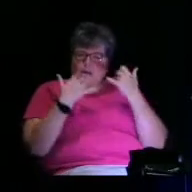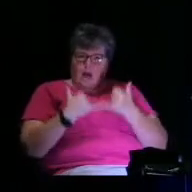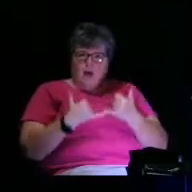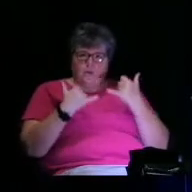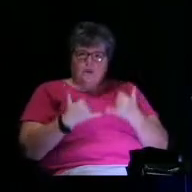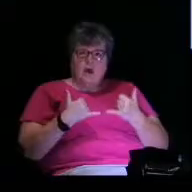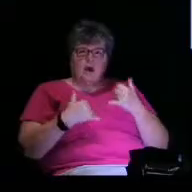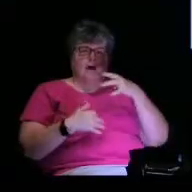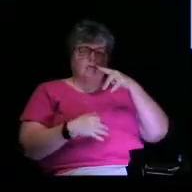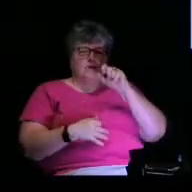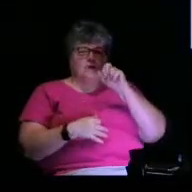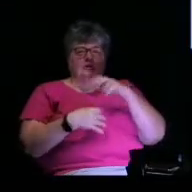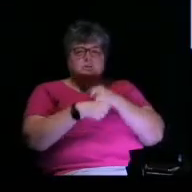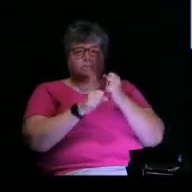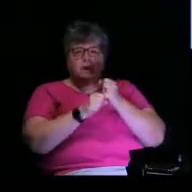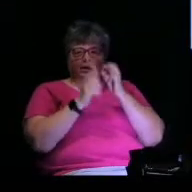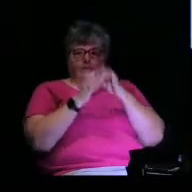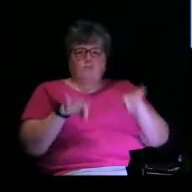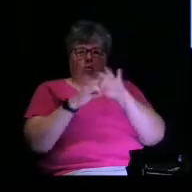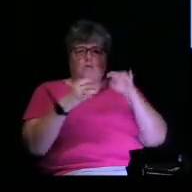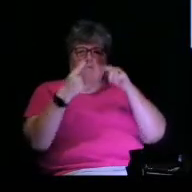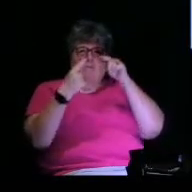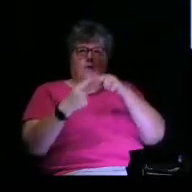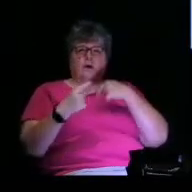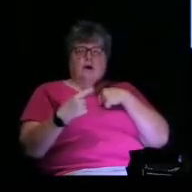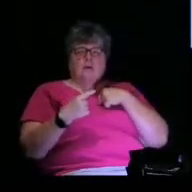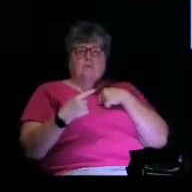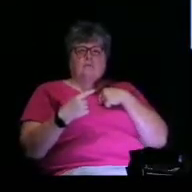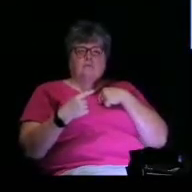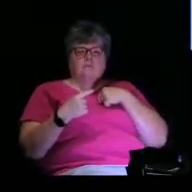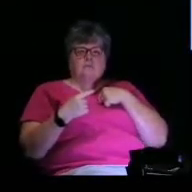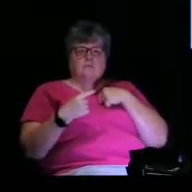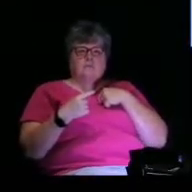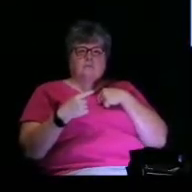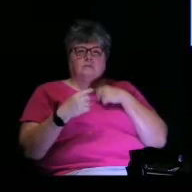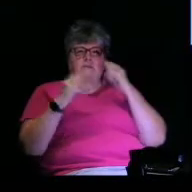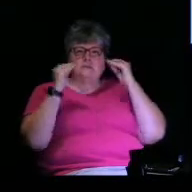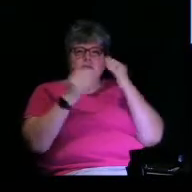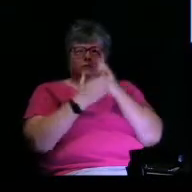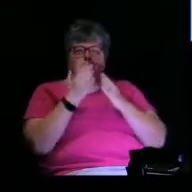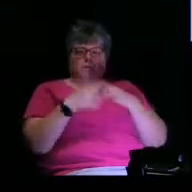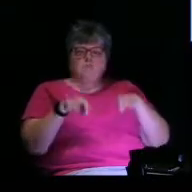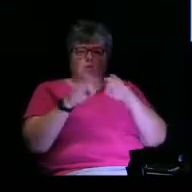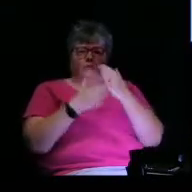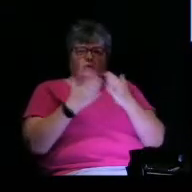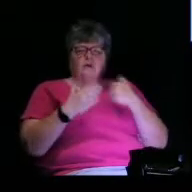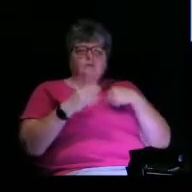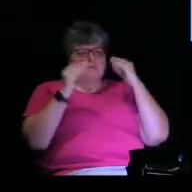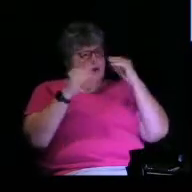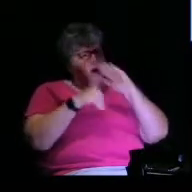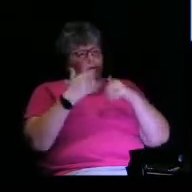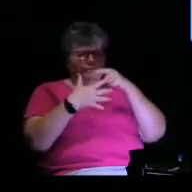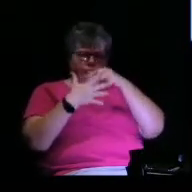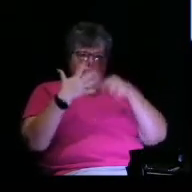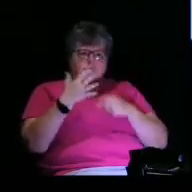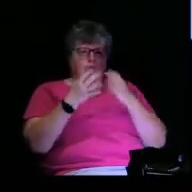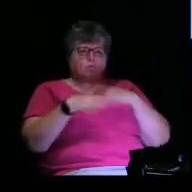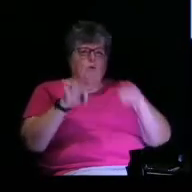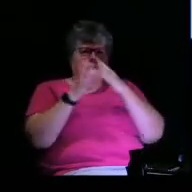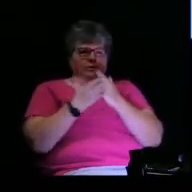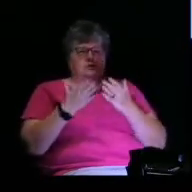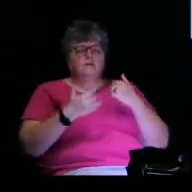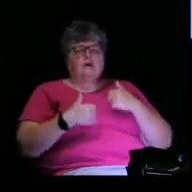Now, Peter is making an important point. I've been teaching, he said, I've been teaching on some important things. I've been teaching you how to do all these important things and live a holy life in a